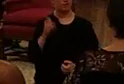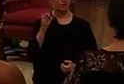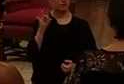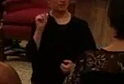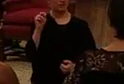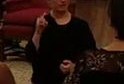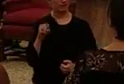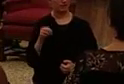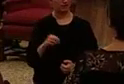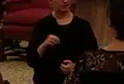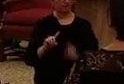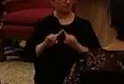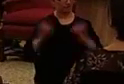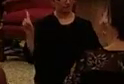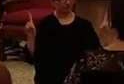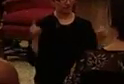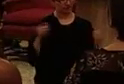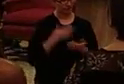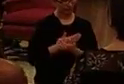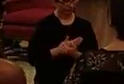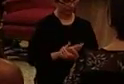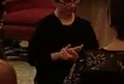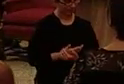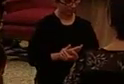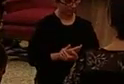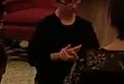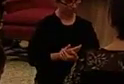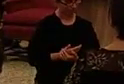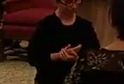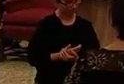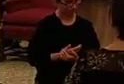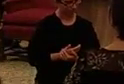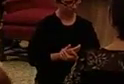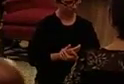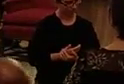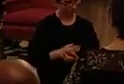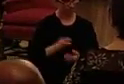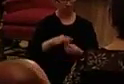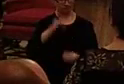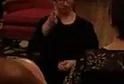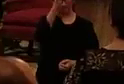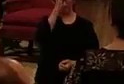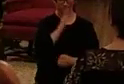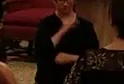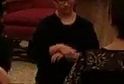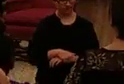defined by a different thing. He's defined by the Spirit of God.